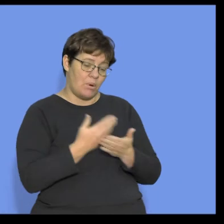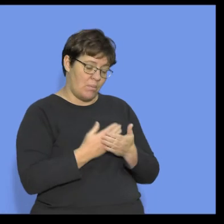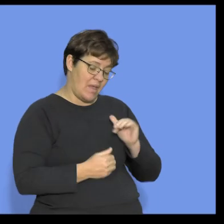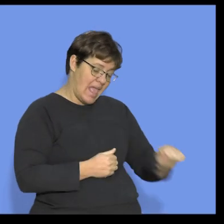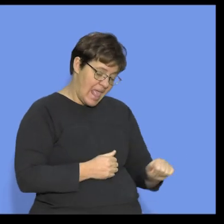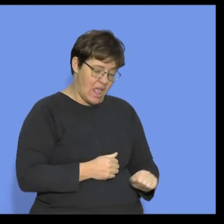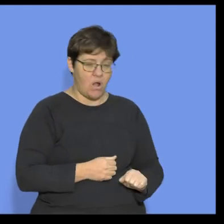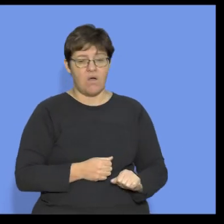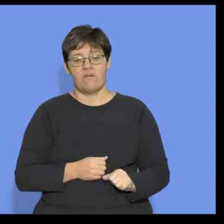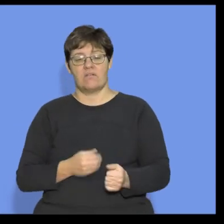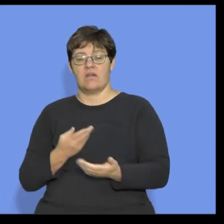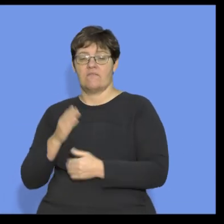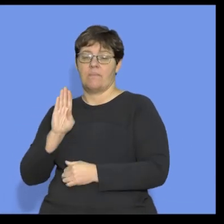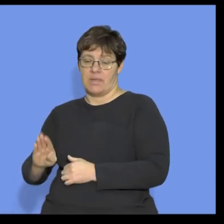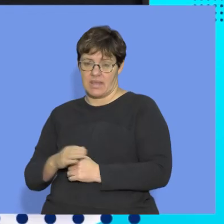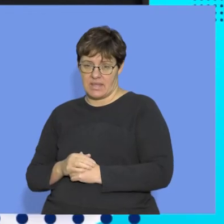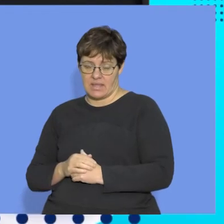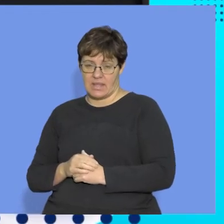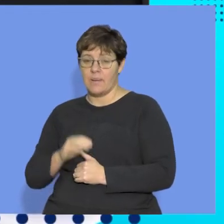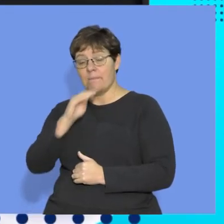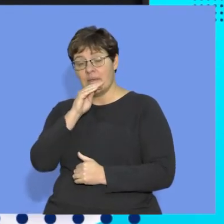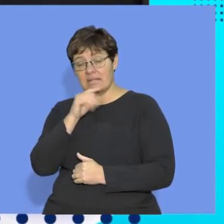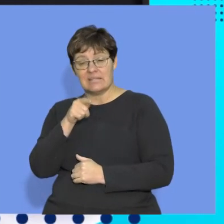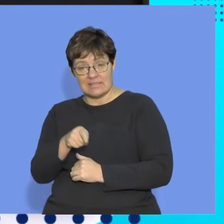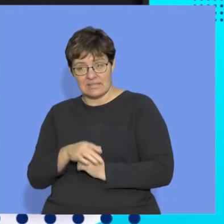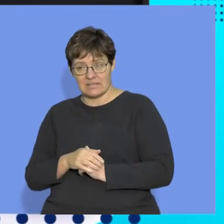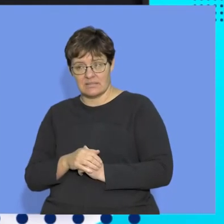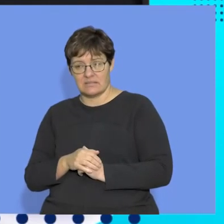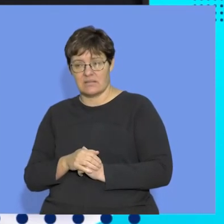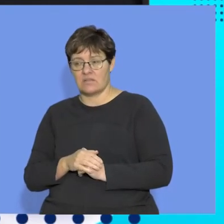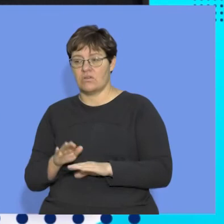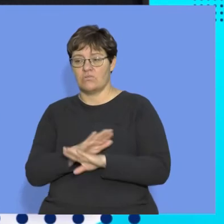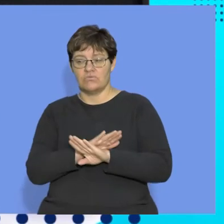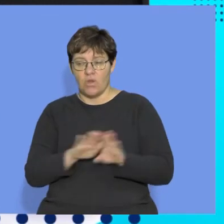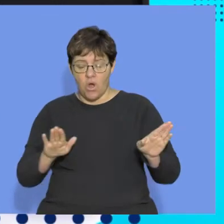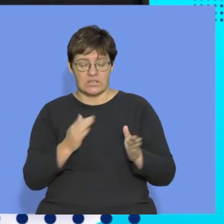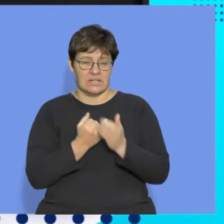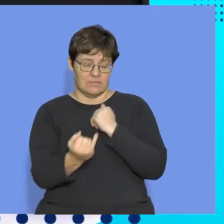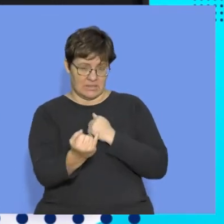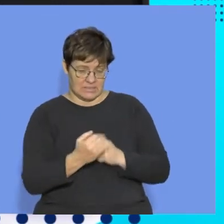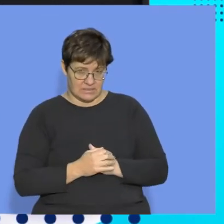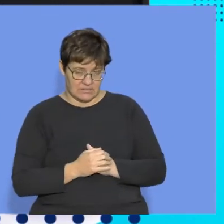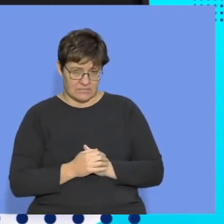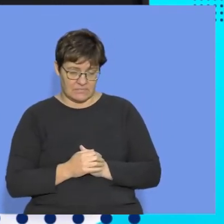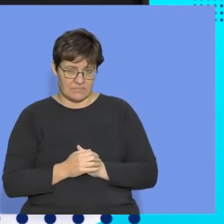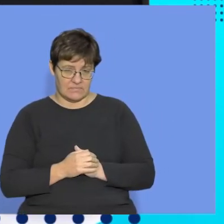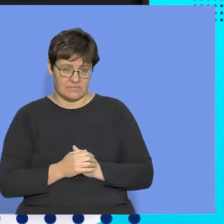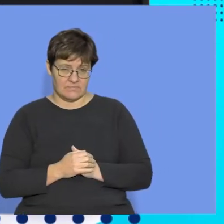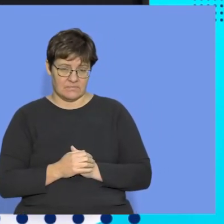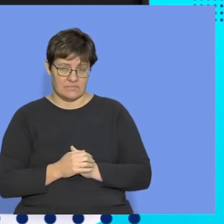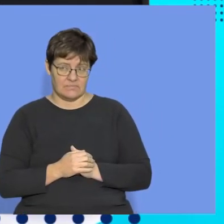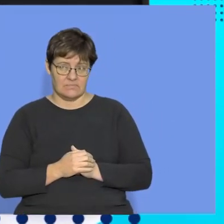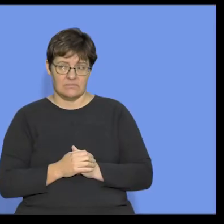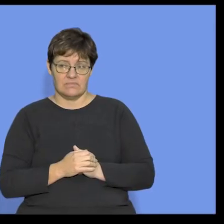probability of A times B. Are we together? Then we conclude this is not independent. Okay.